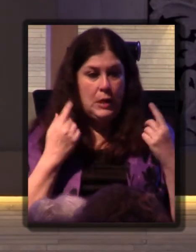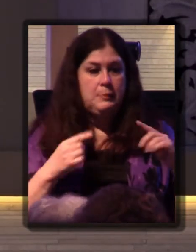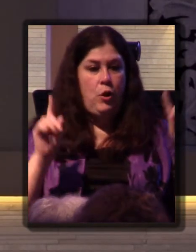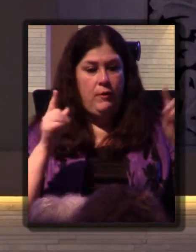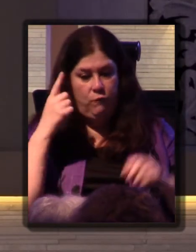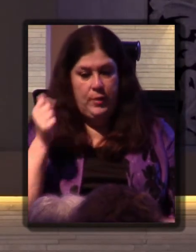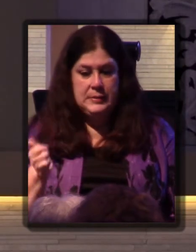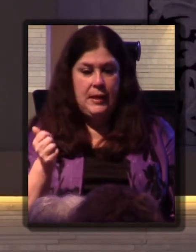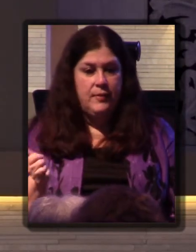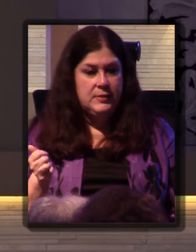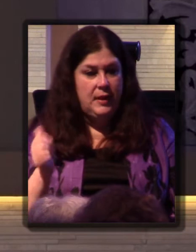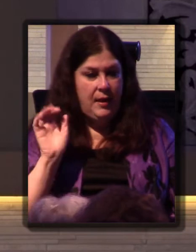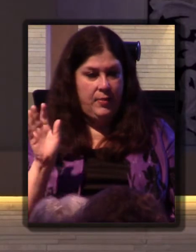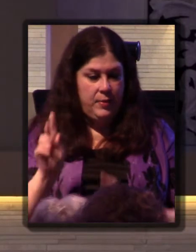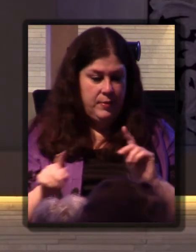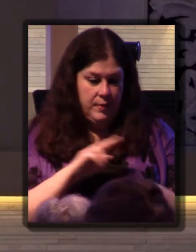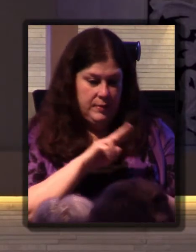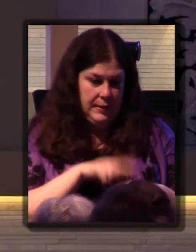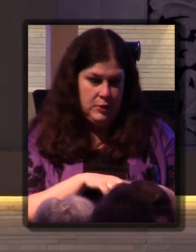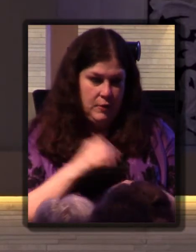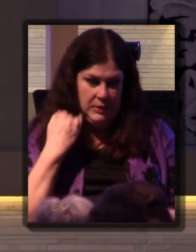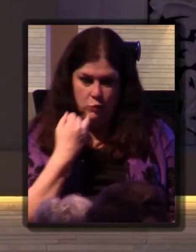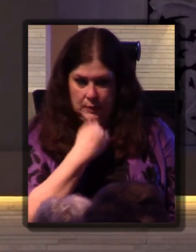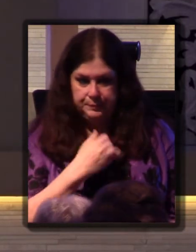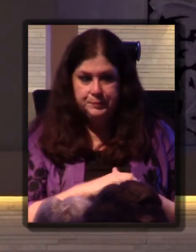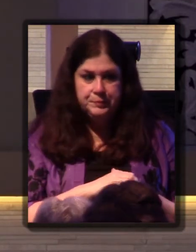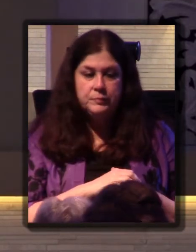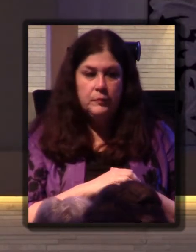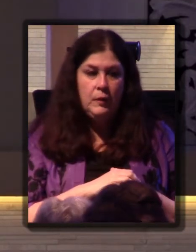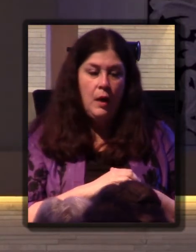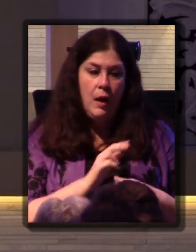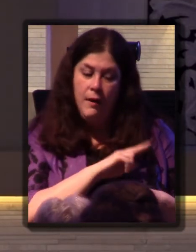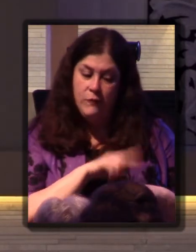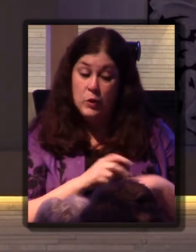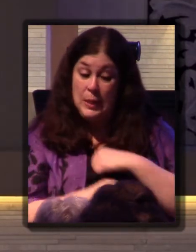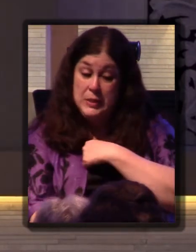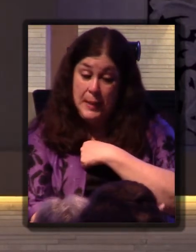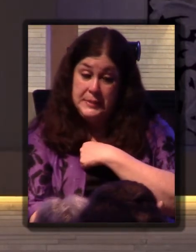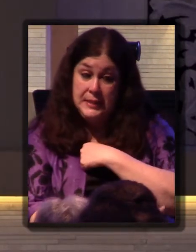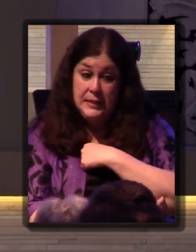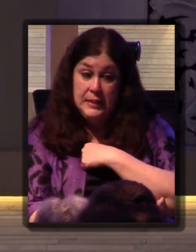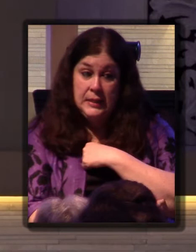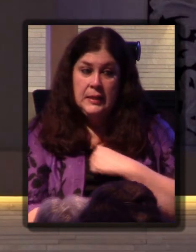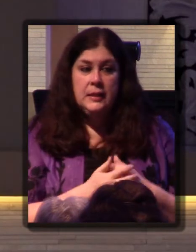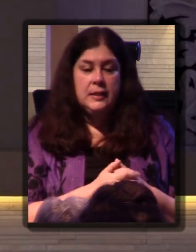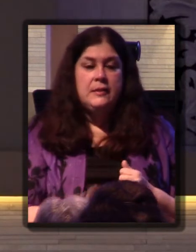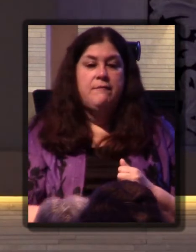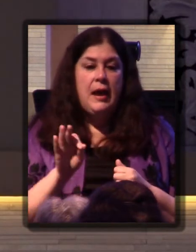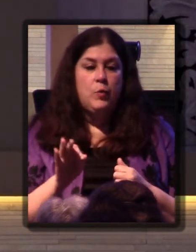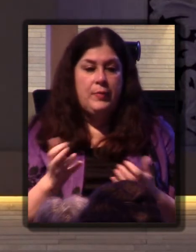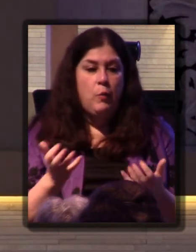and prosperity for themselves and for the nation of Israel. And of course, they were tempted to